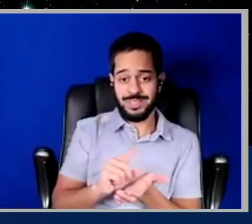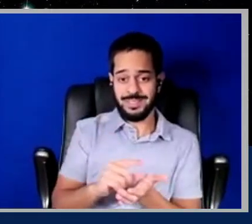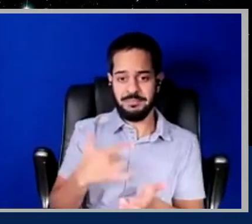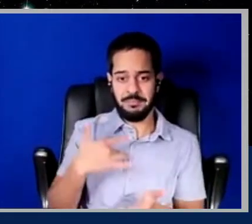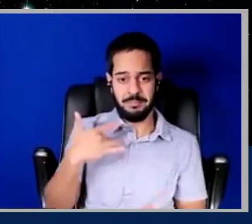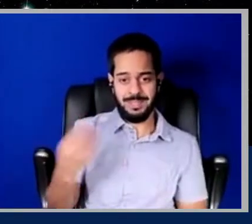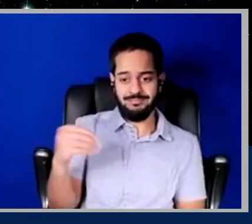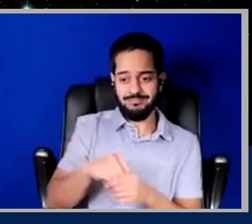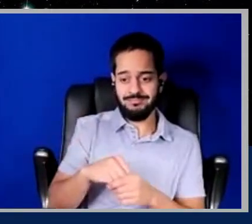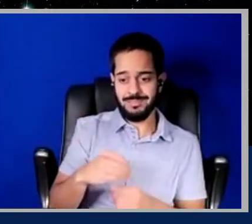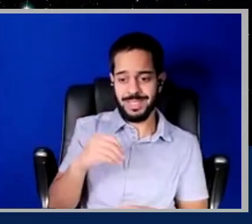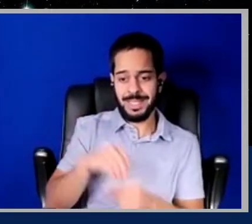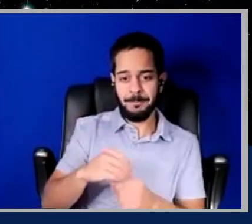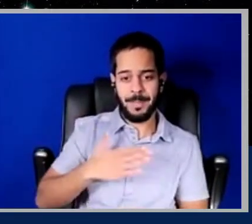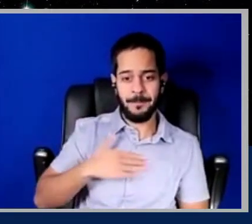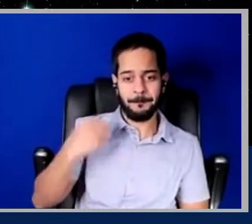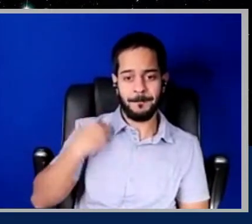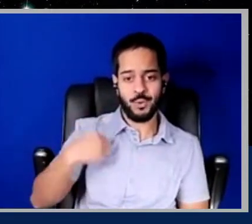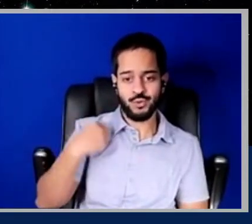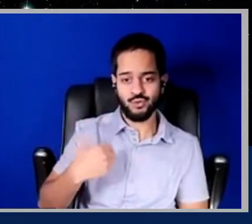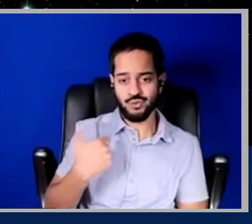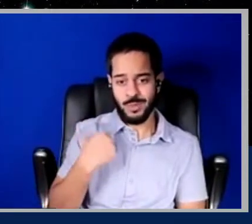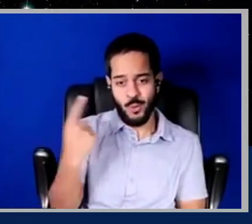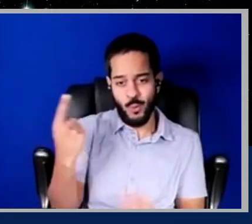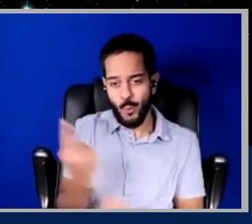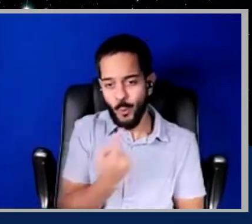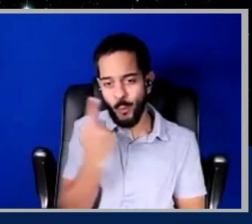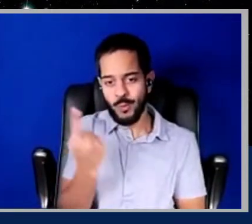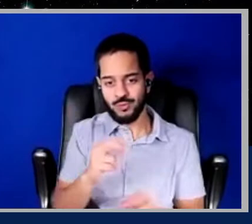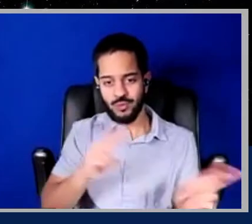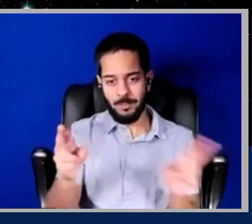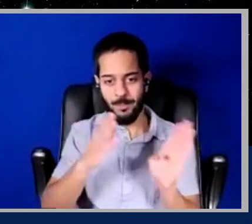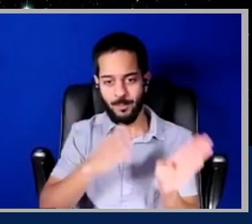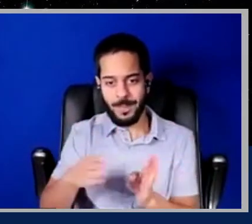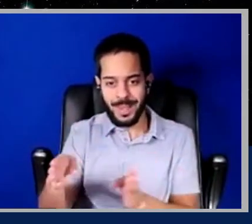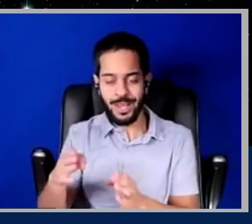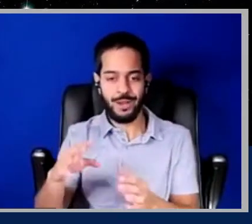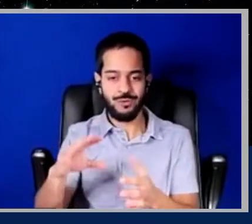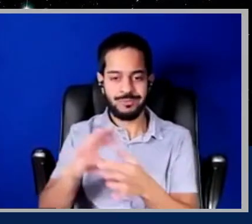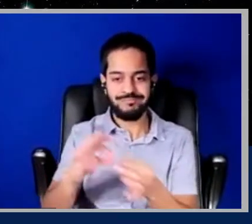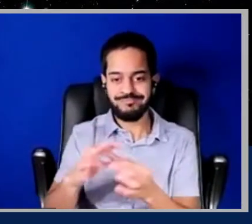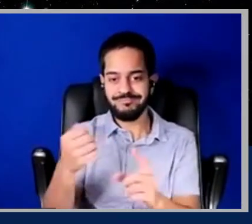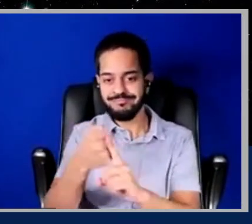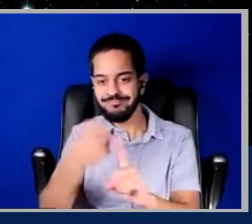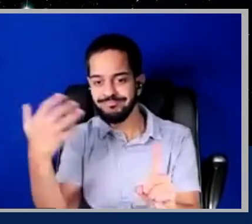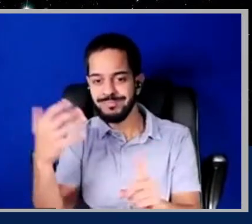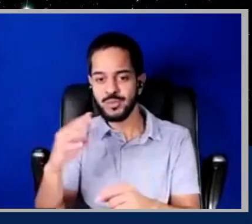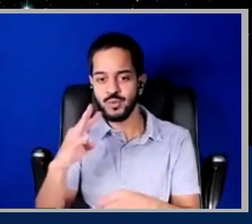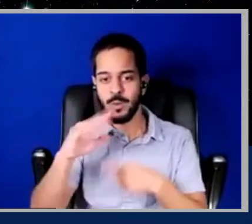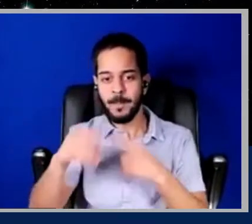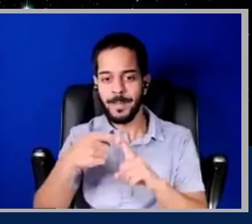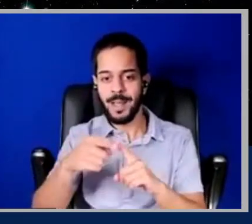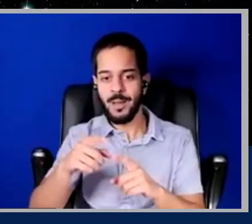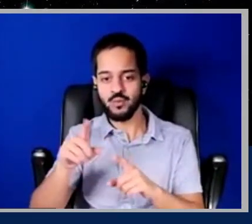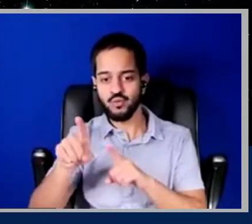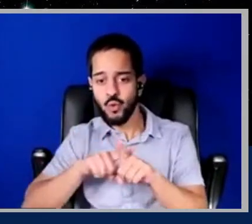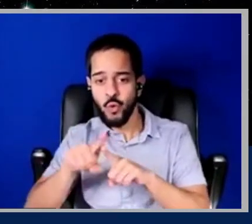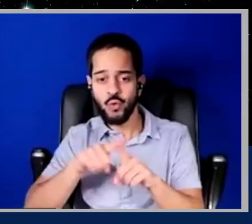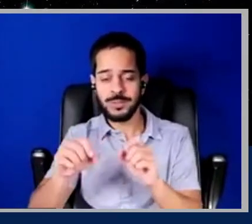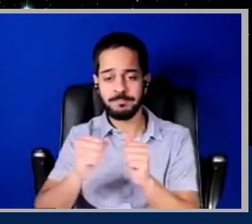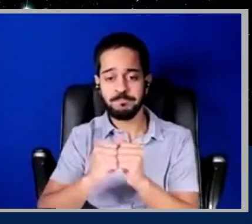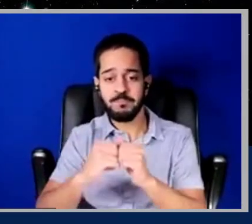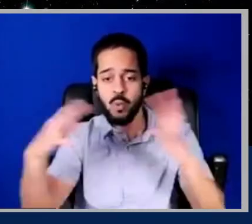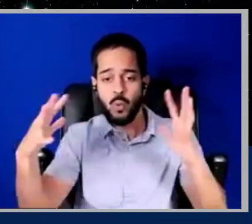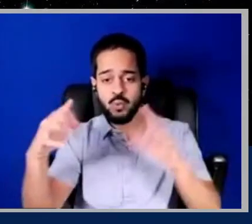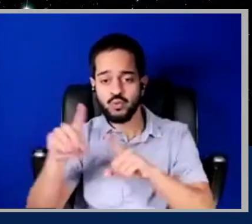purse. So I am always prepared to talk about exploding stars in a tactile way, because you might have